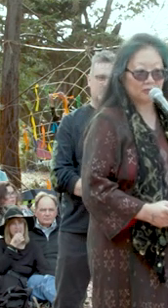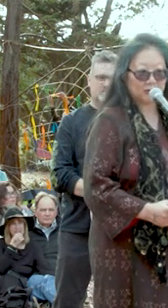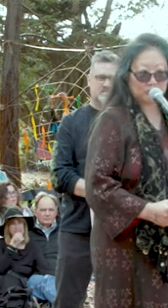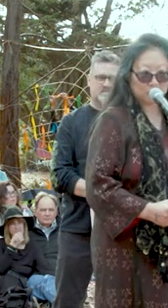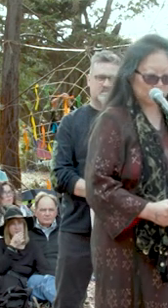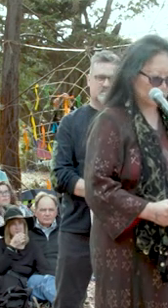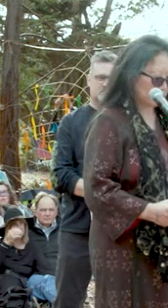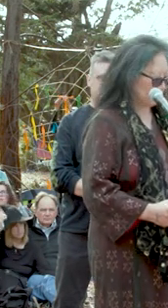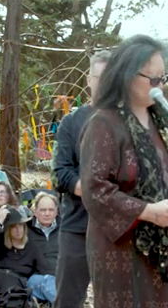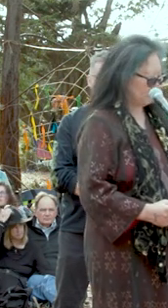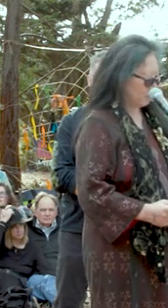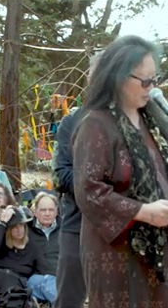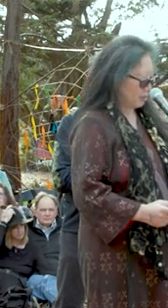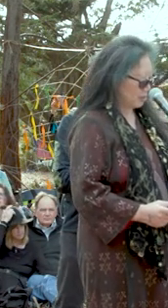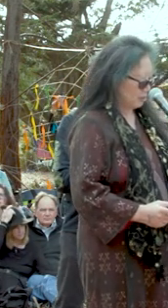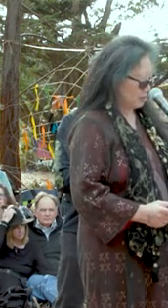Lena Wertmuller.